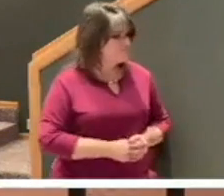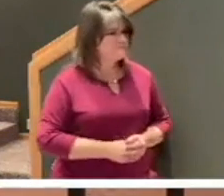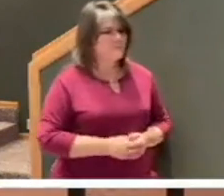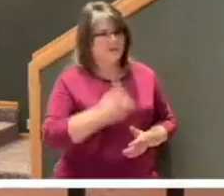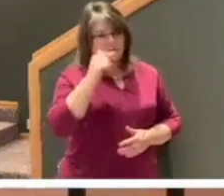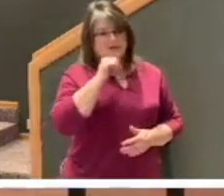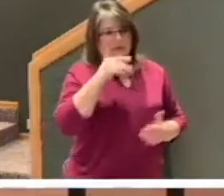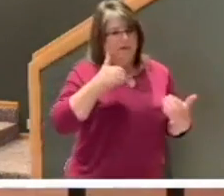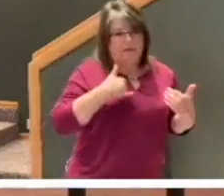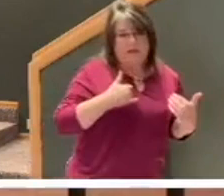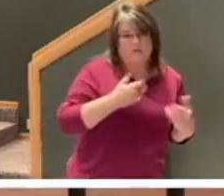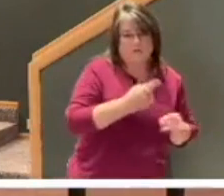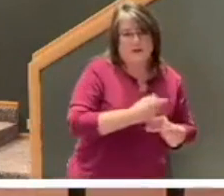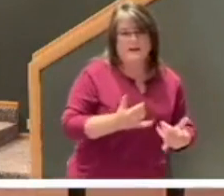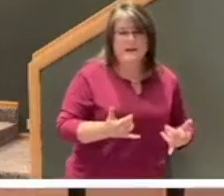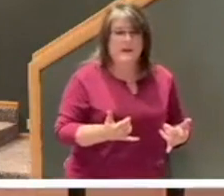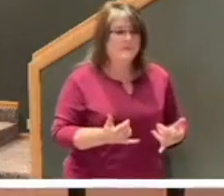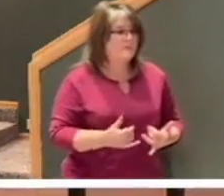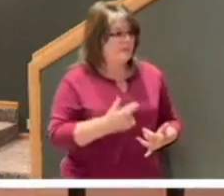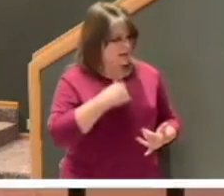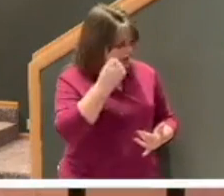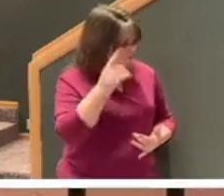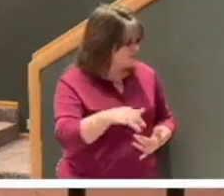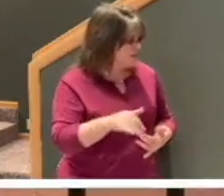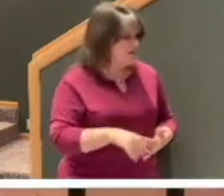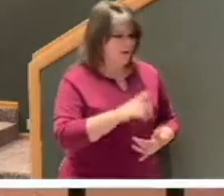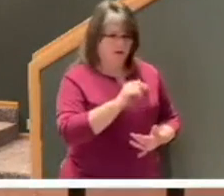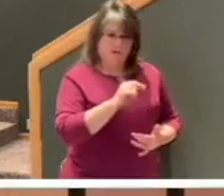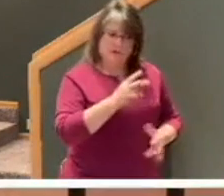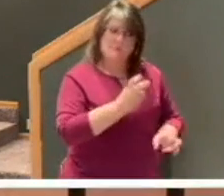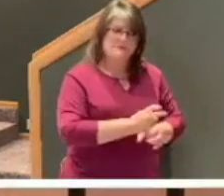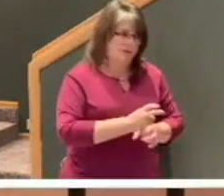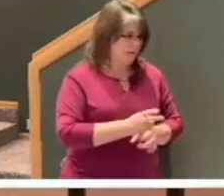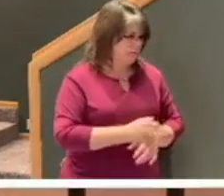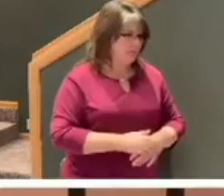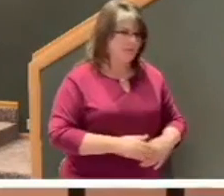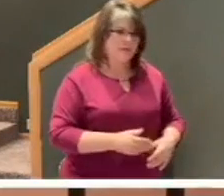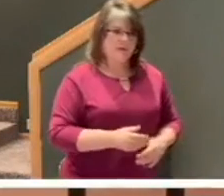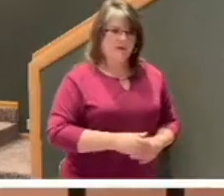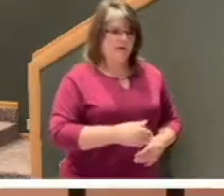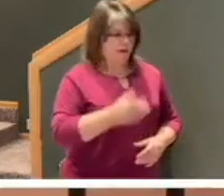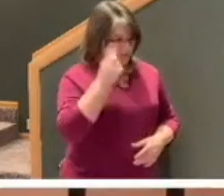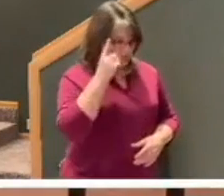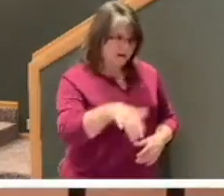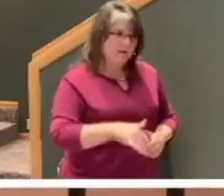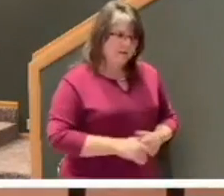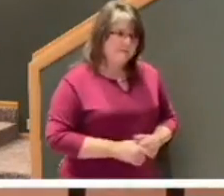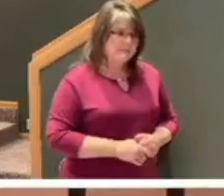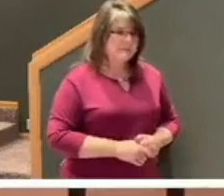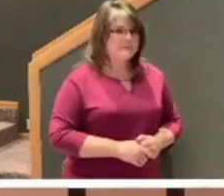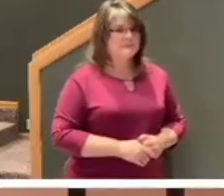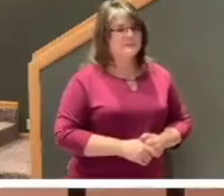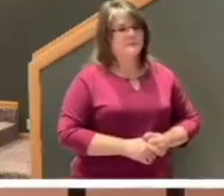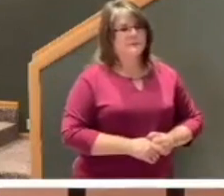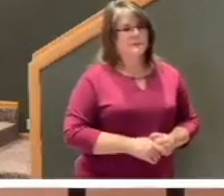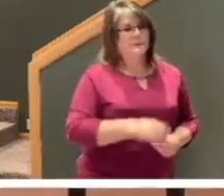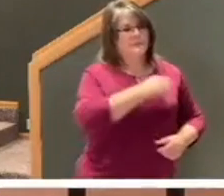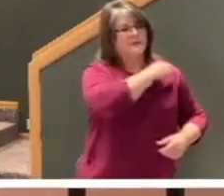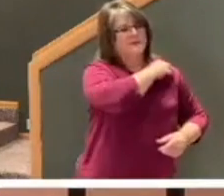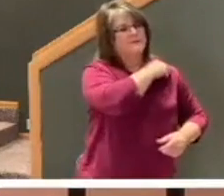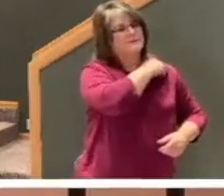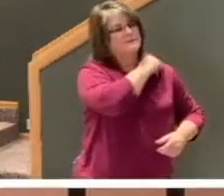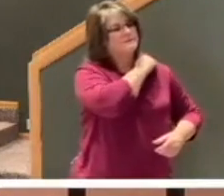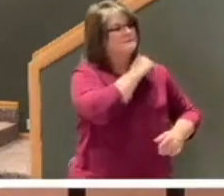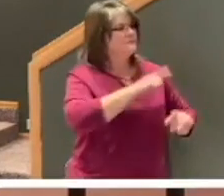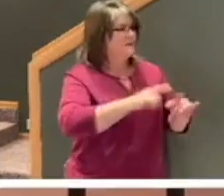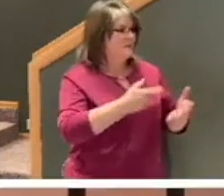Because we don't have it right now. And I get it. 2020 was rough, y'all. Totally get that. But things